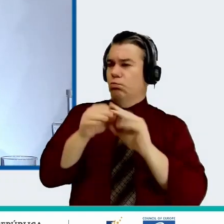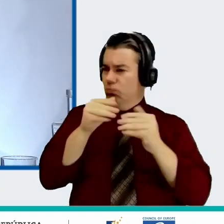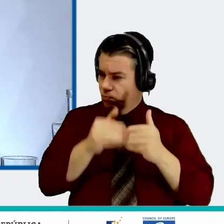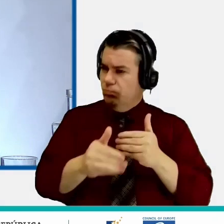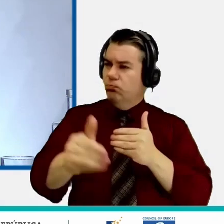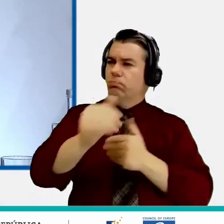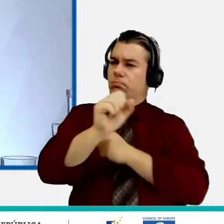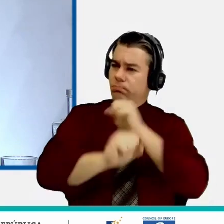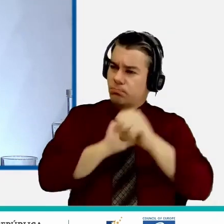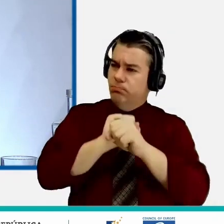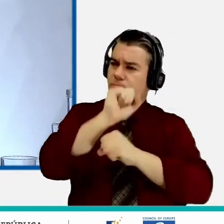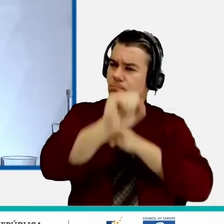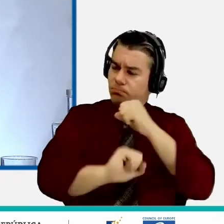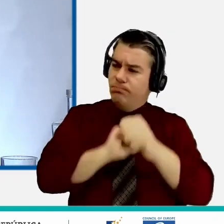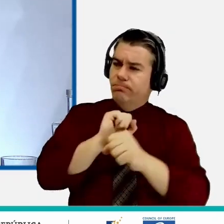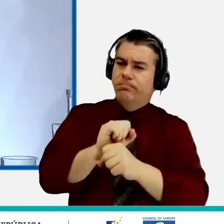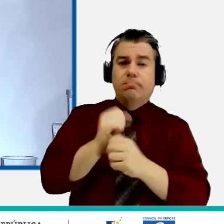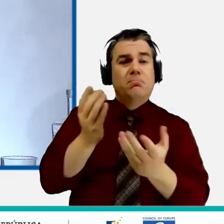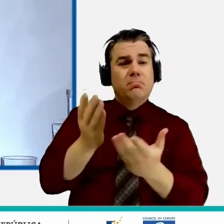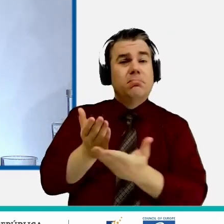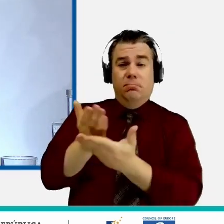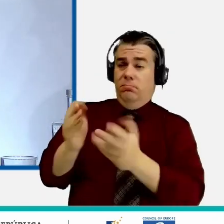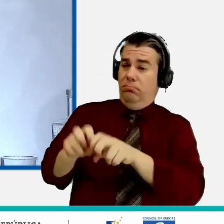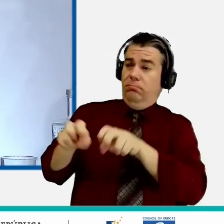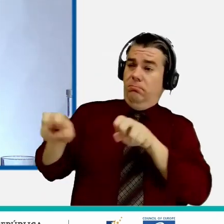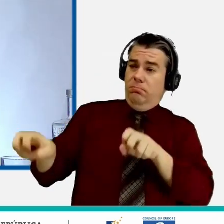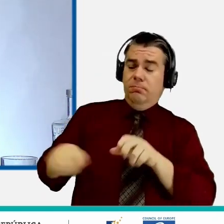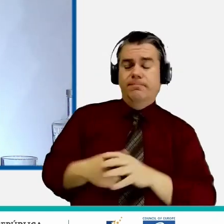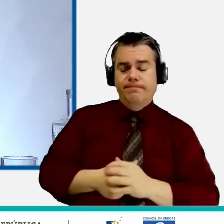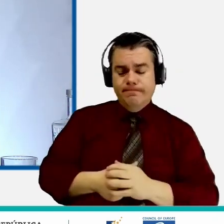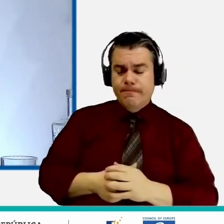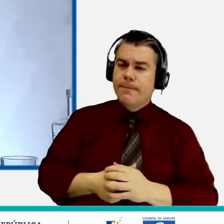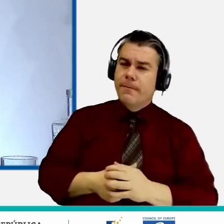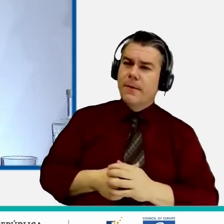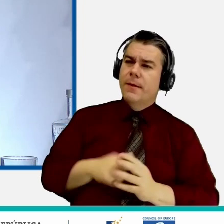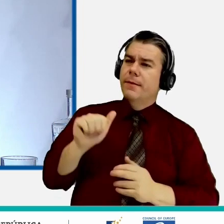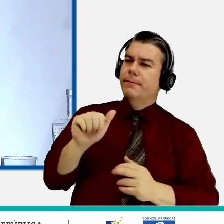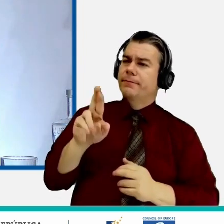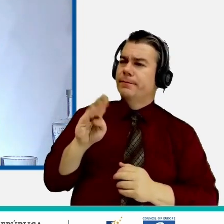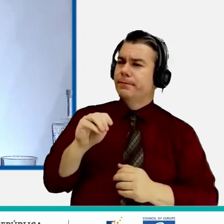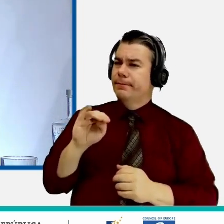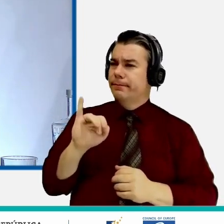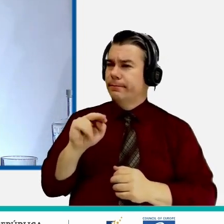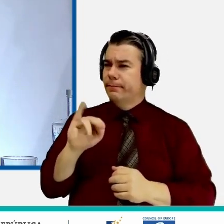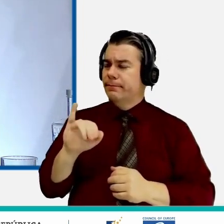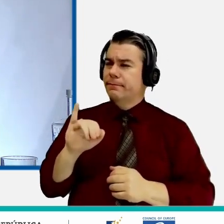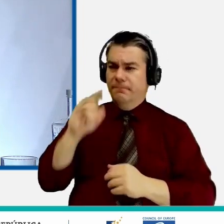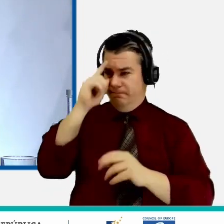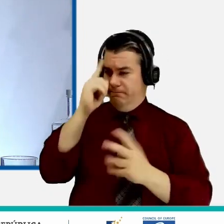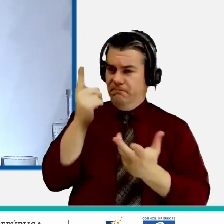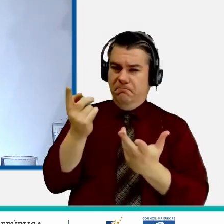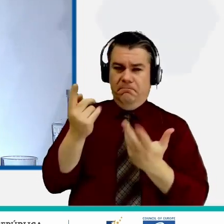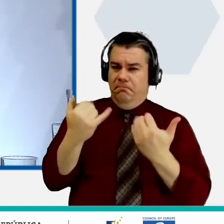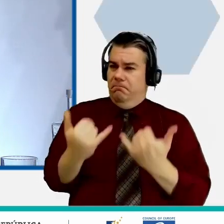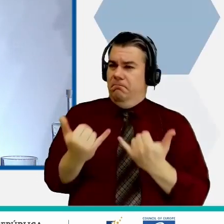this question to address to the panelists. Armine, very quickly, how do you think very practically now